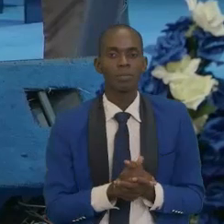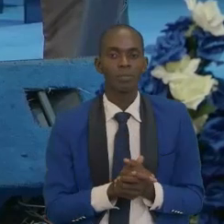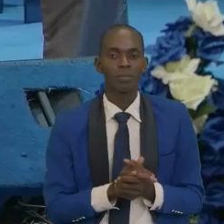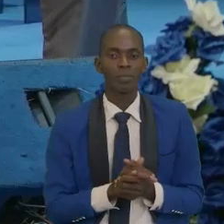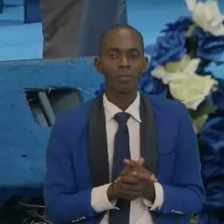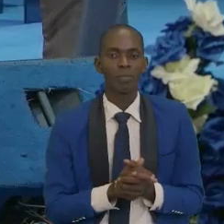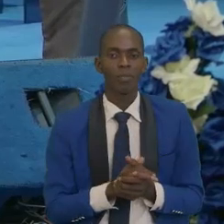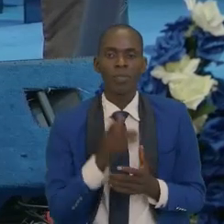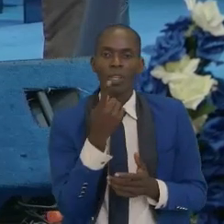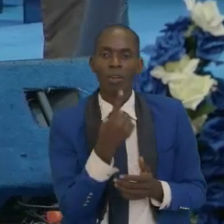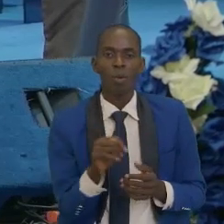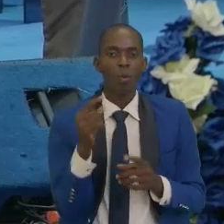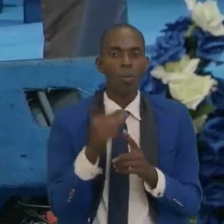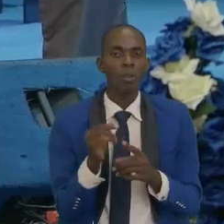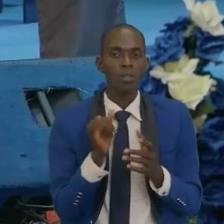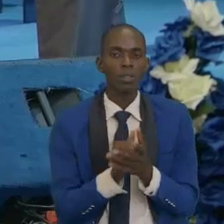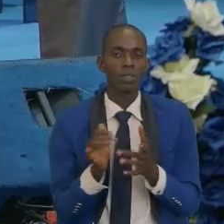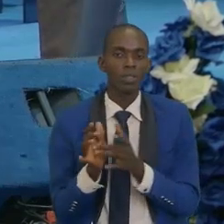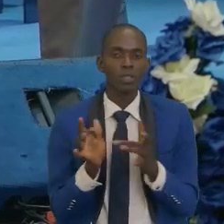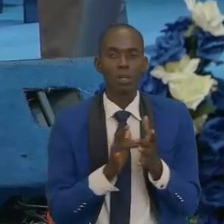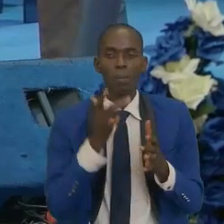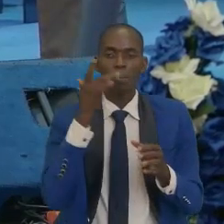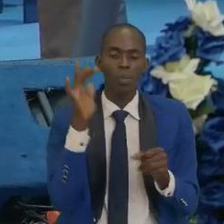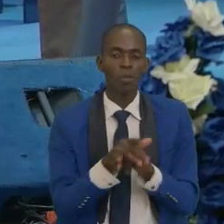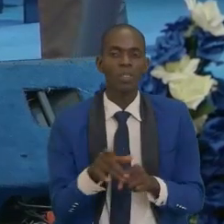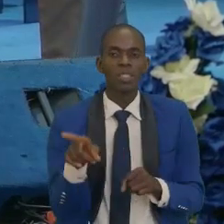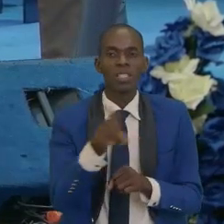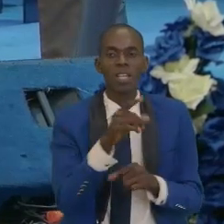The word that Jesus promised, they have received.